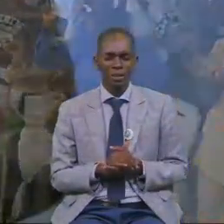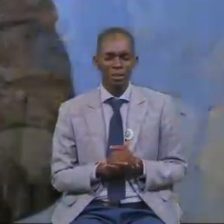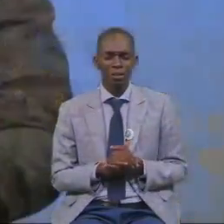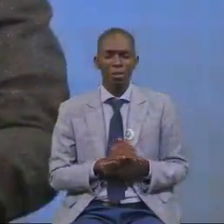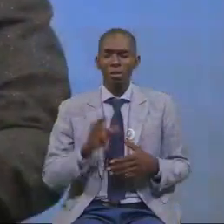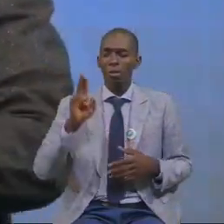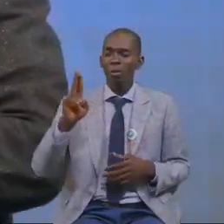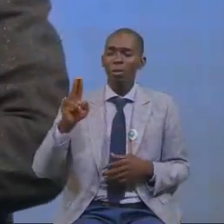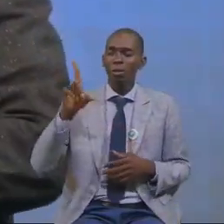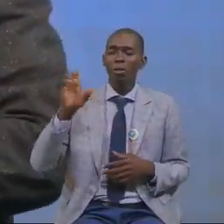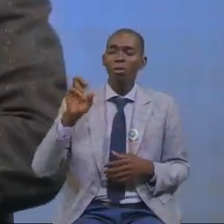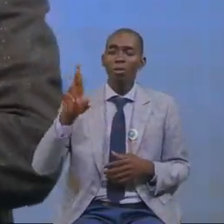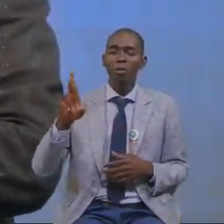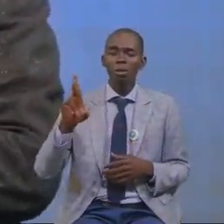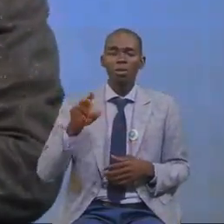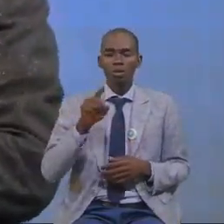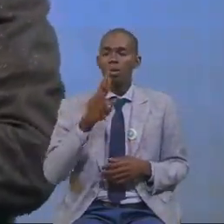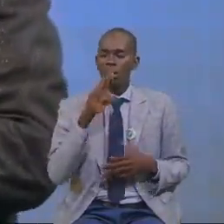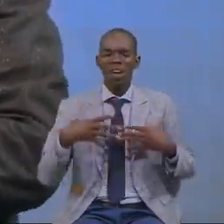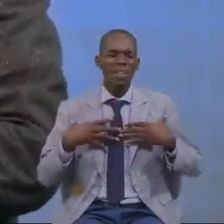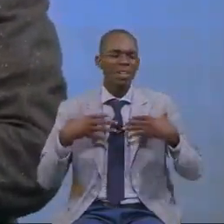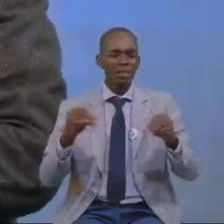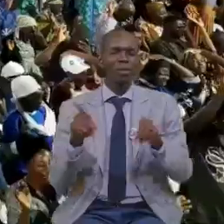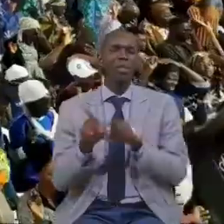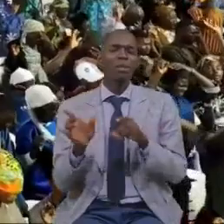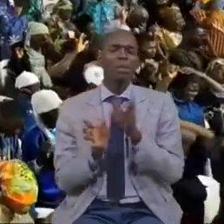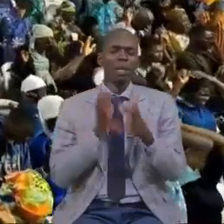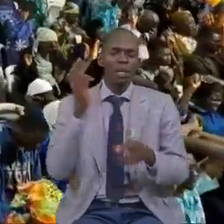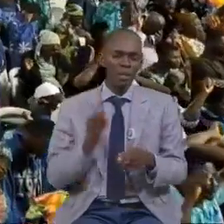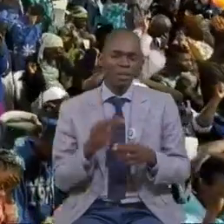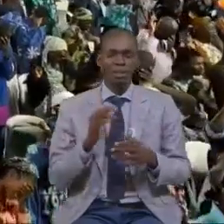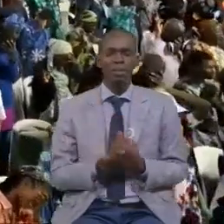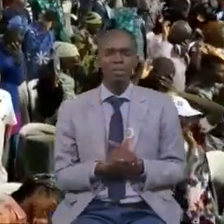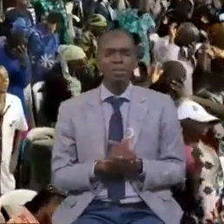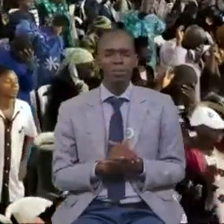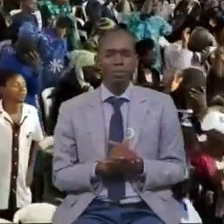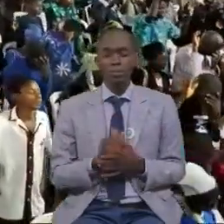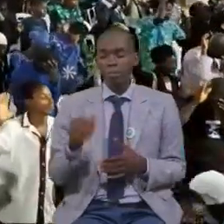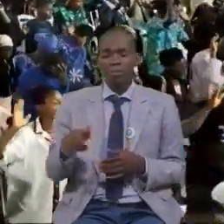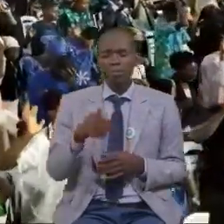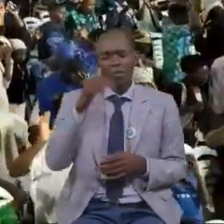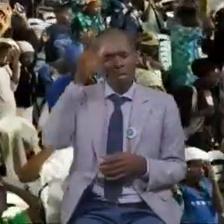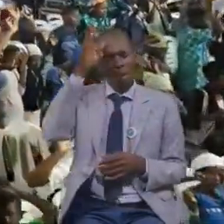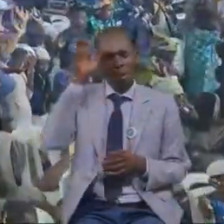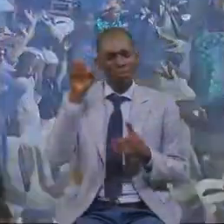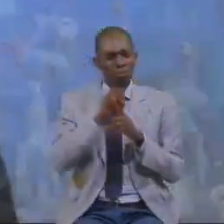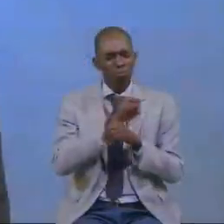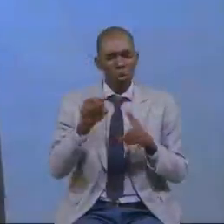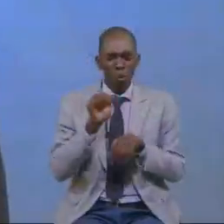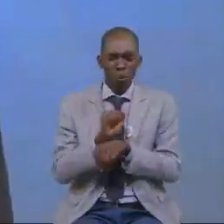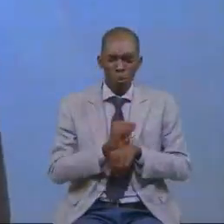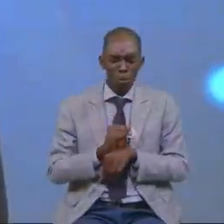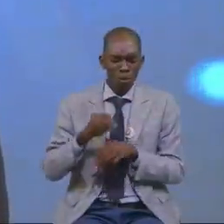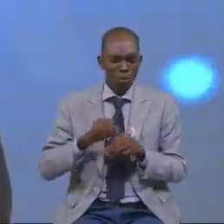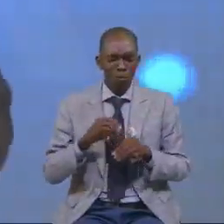Also, you are healed in Jesus' name. Any demonic affliction, something walking about in the